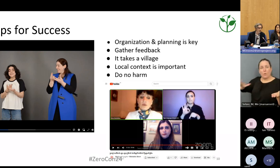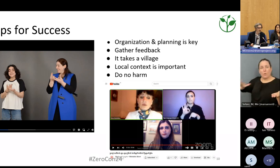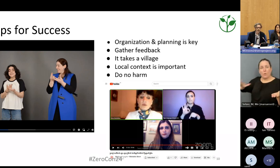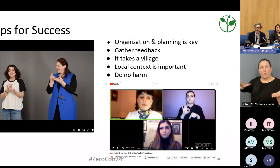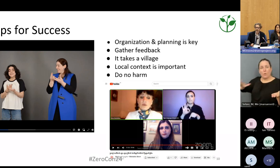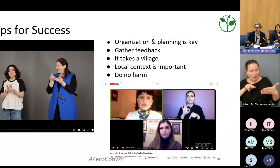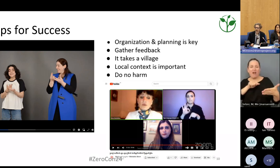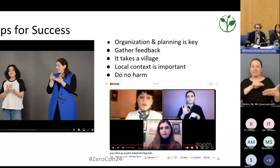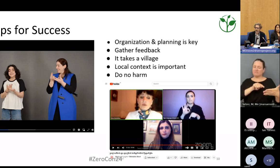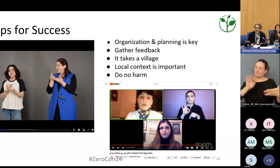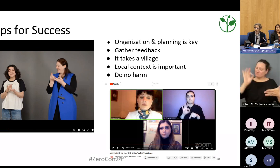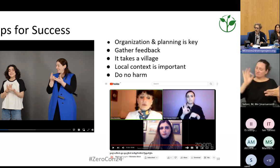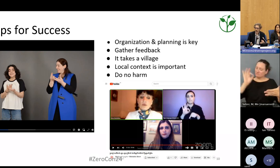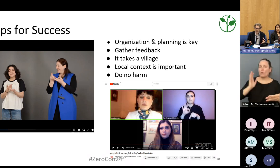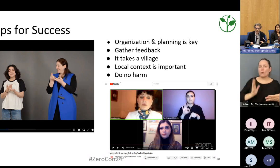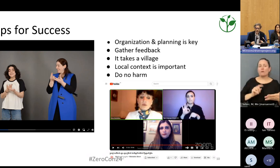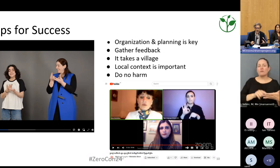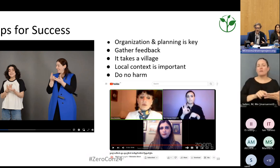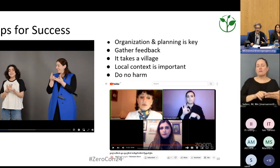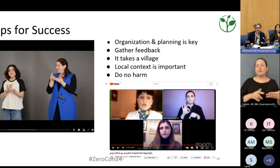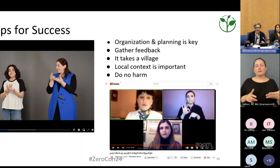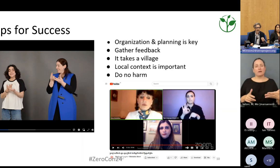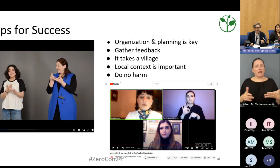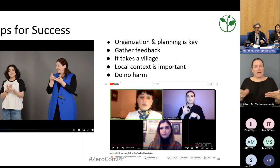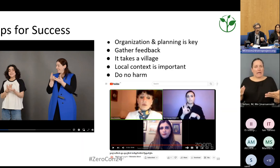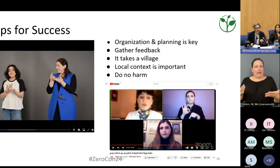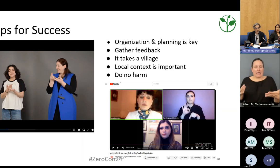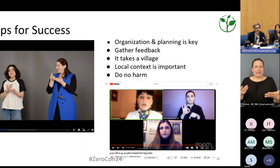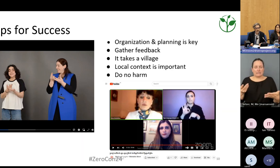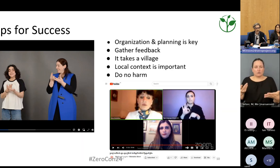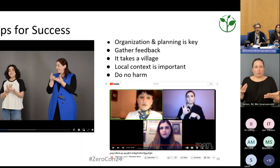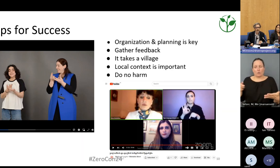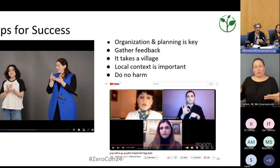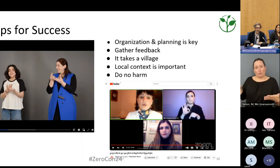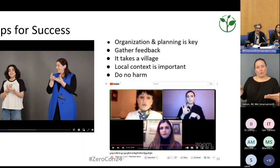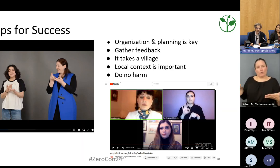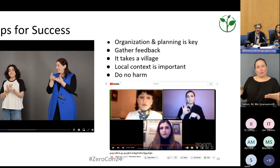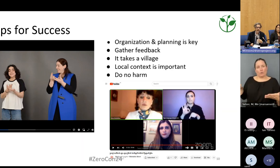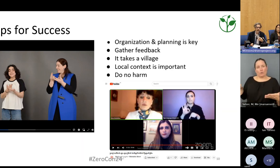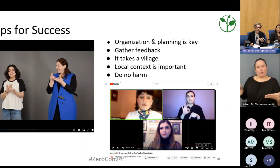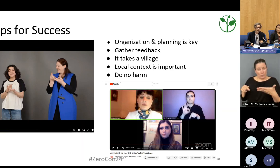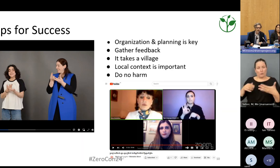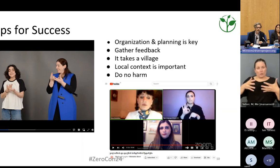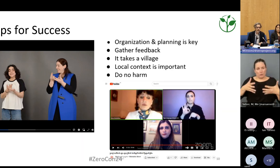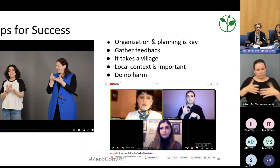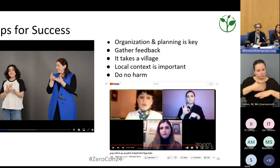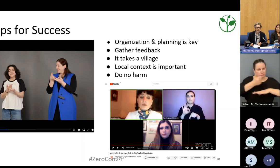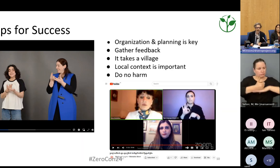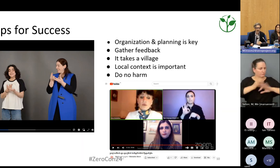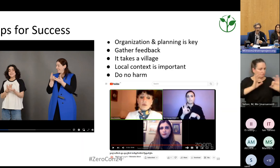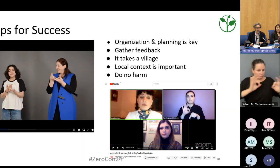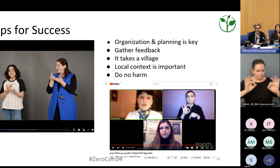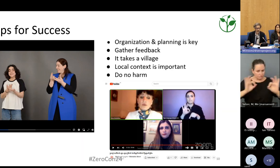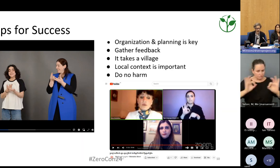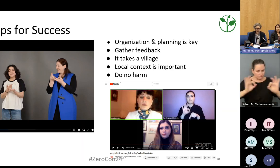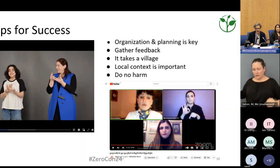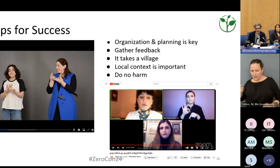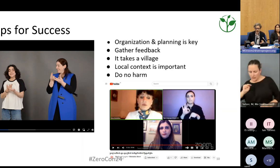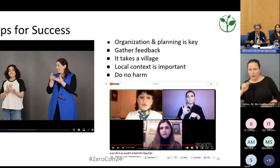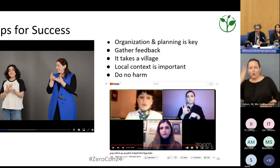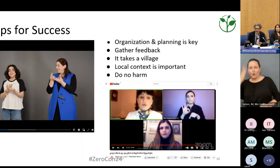and proven. And so we really created it as a place that parents could come to and trust it and know that it was good for them, that it